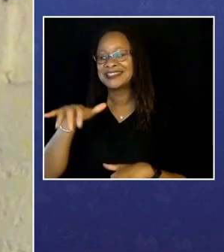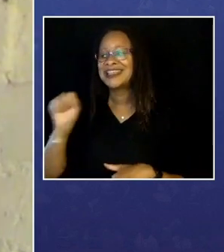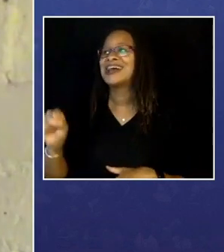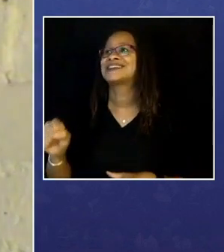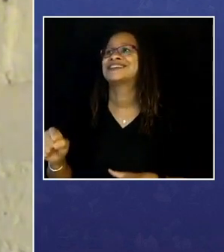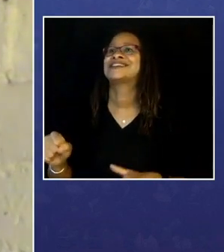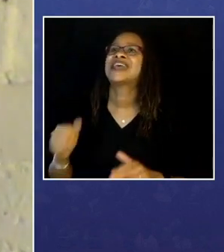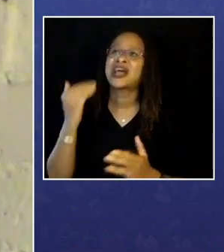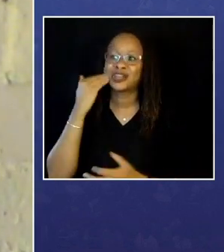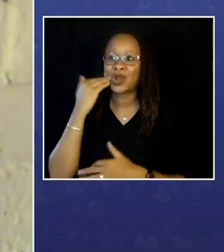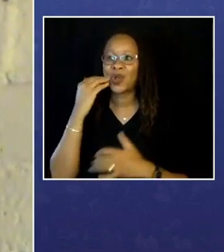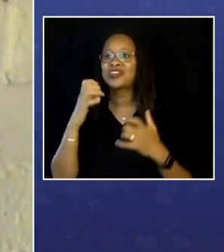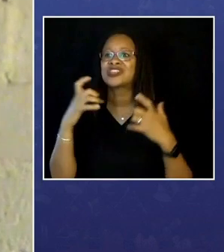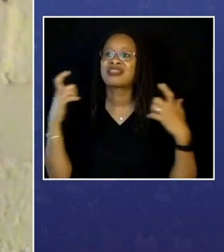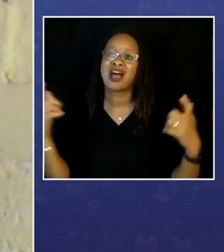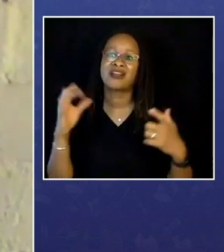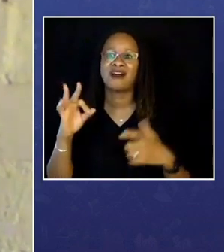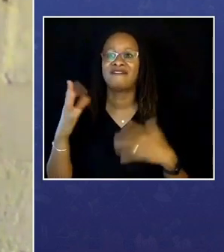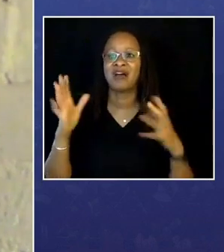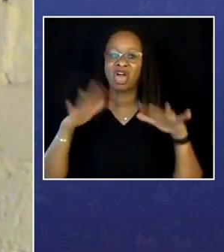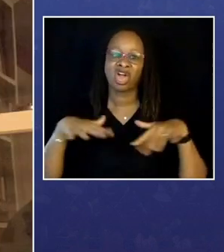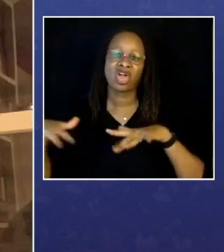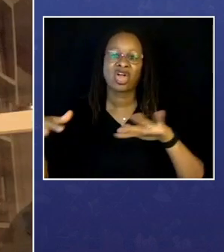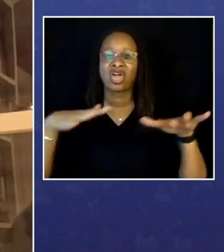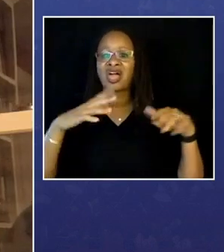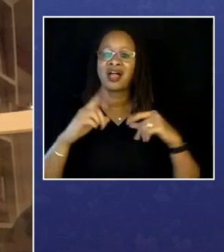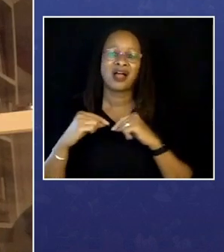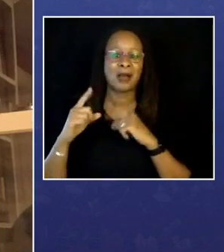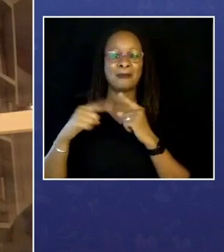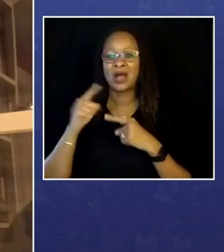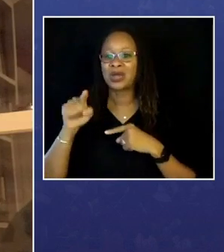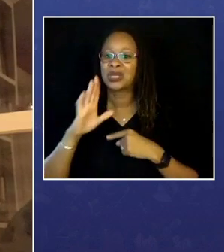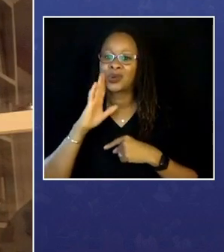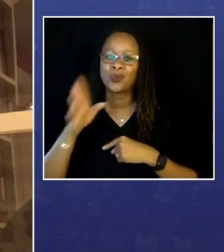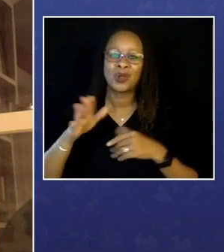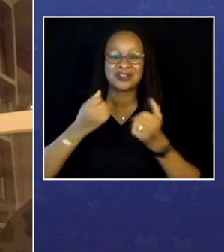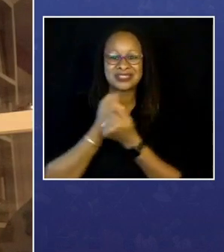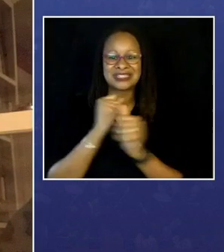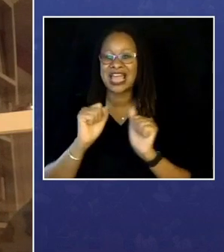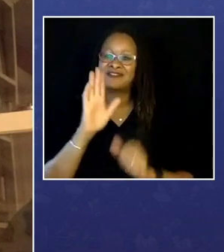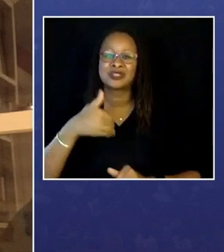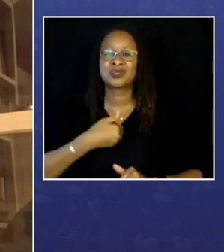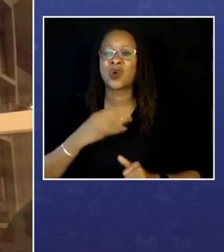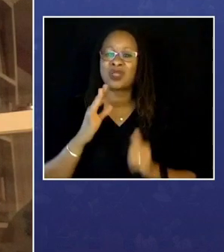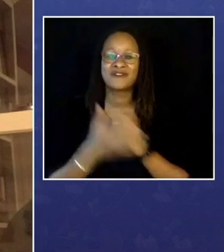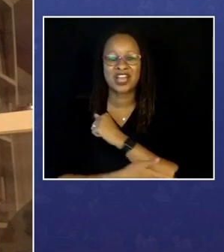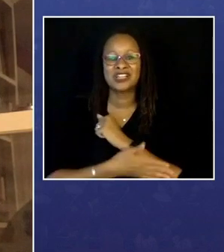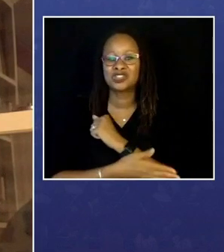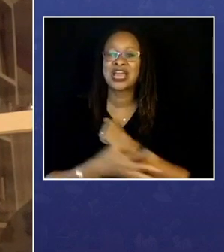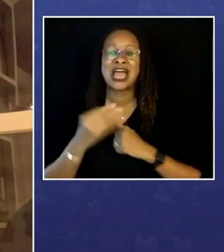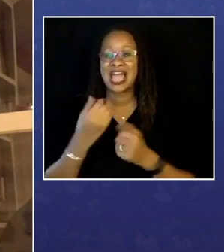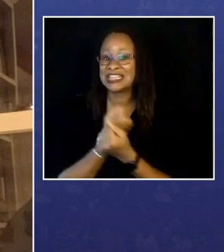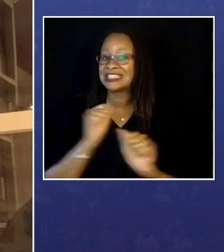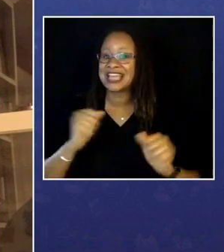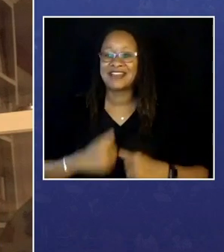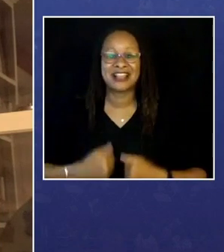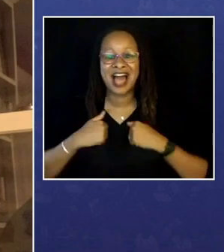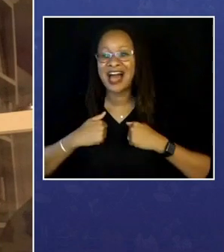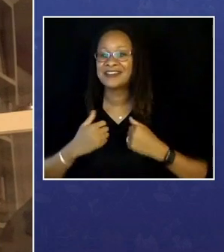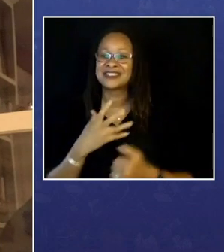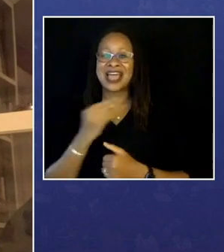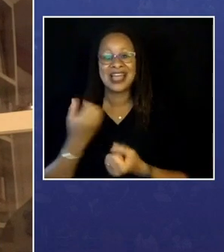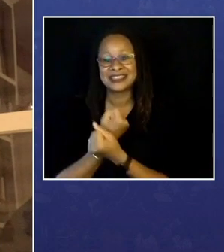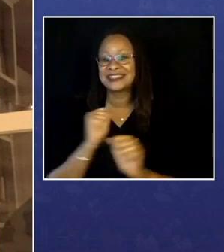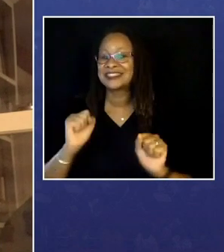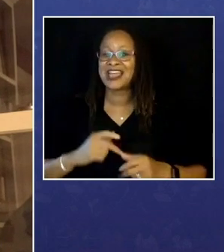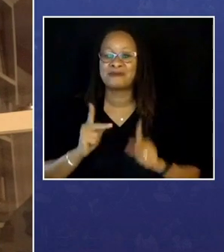Yes. Look, I know there's a lot of hubbub around how he's going to save the soul of the country and save lives